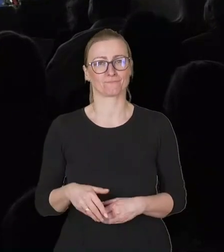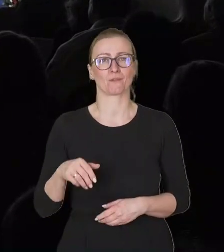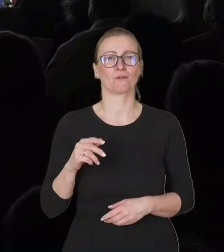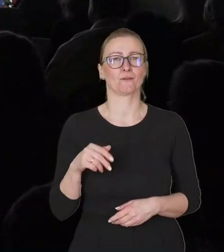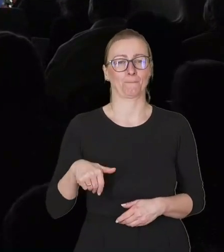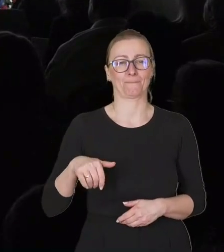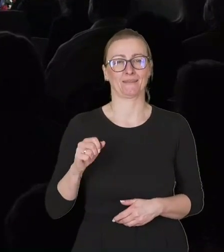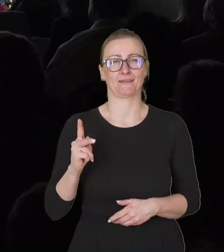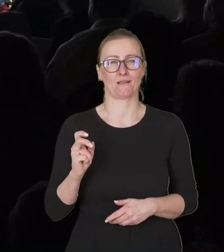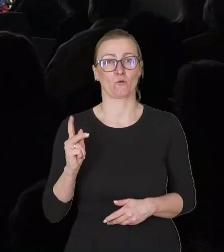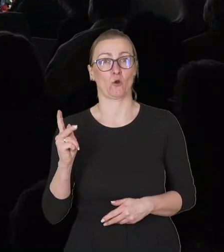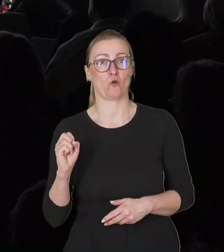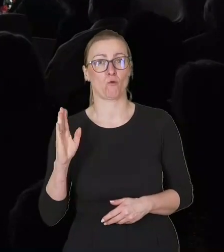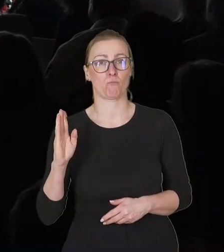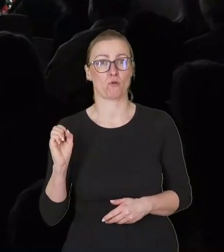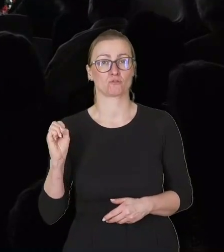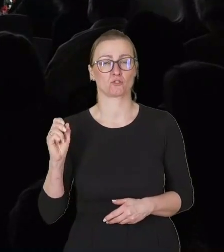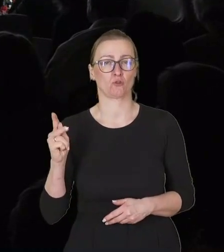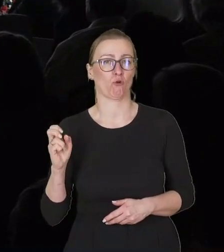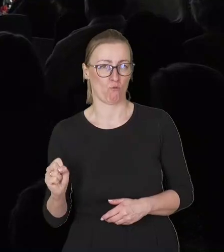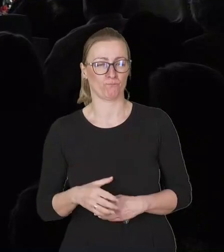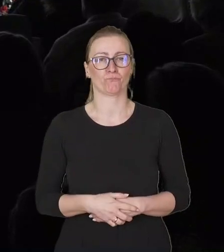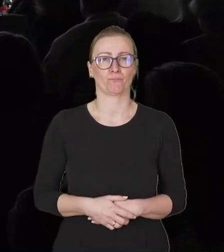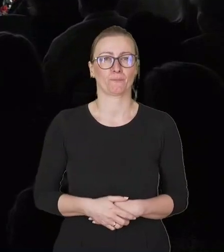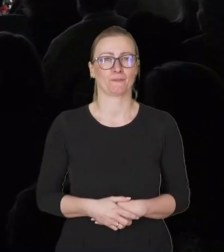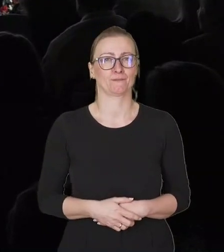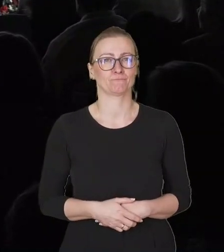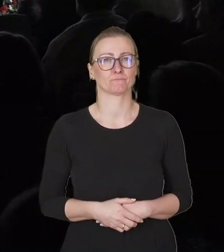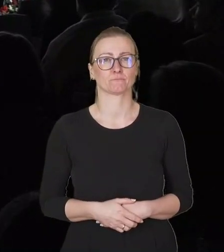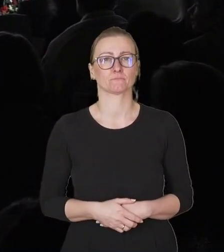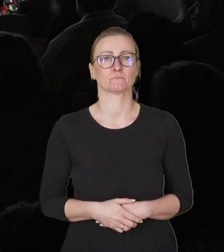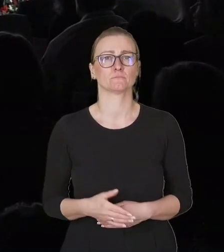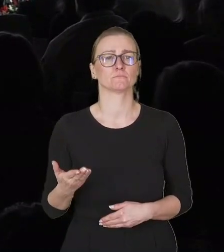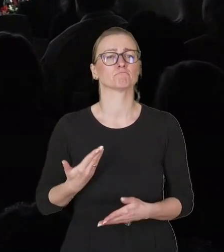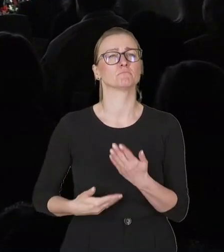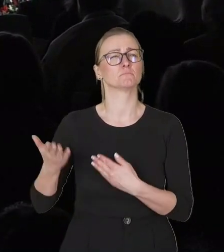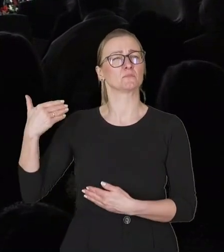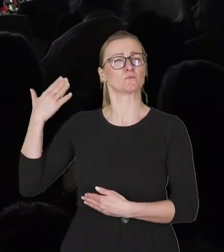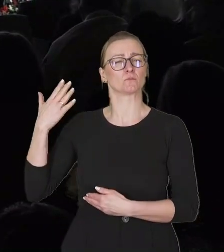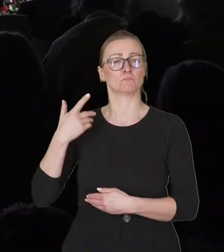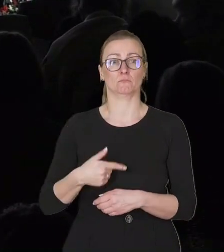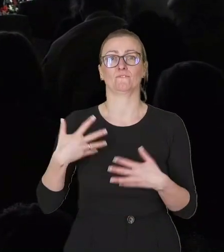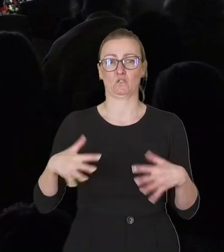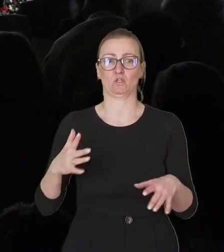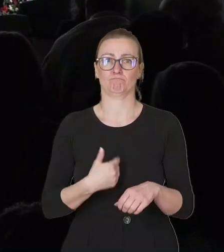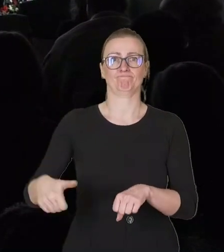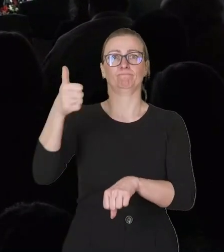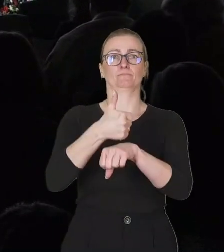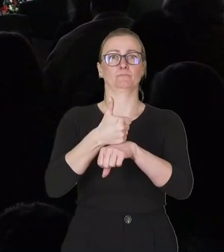is a former editor-in-chief of several prominent magazines, including the Polish edition of Forbes, Newsweek, and the Polish